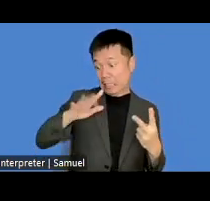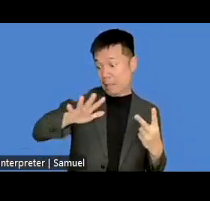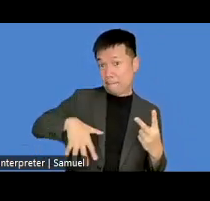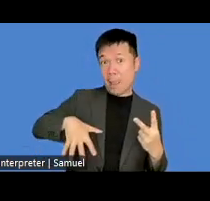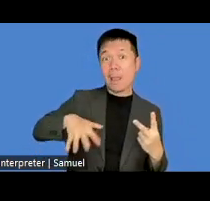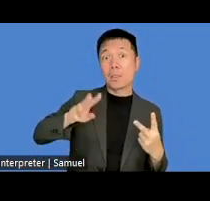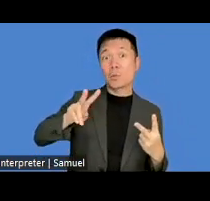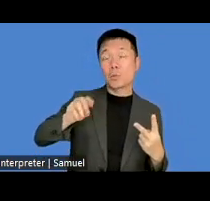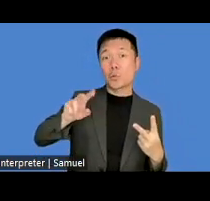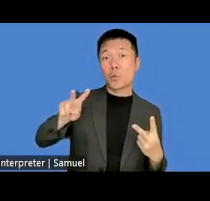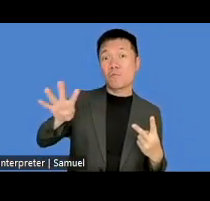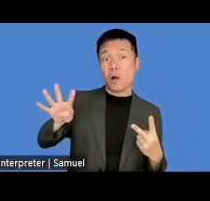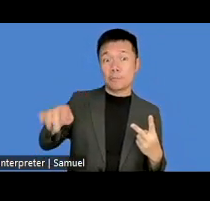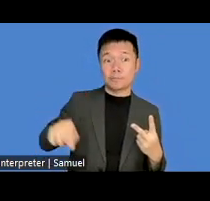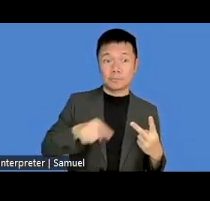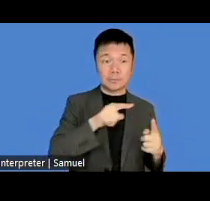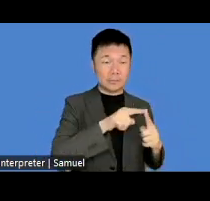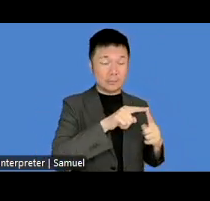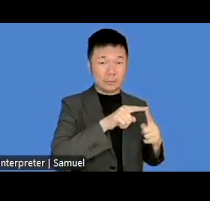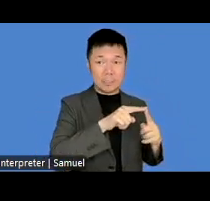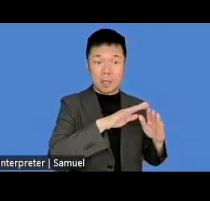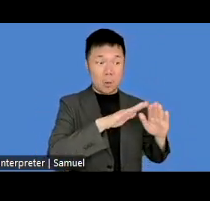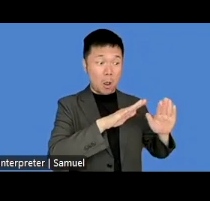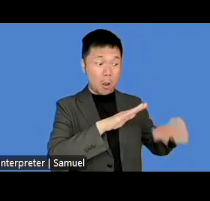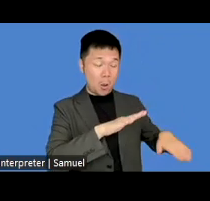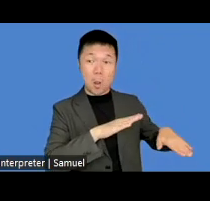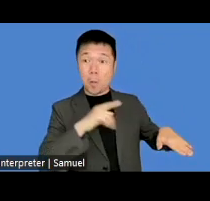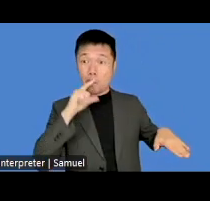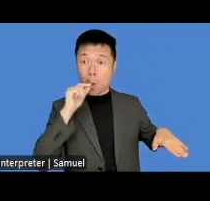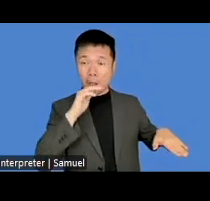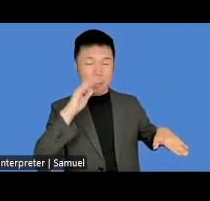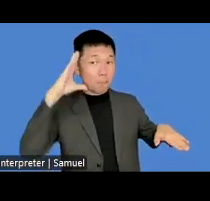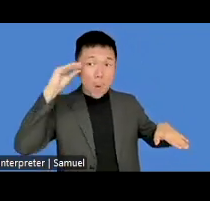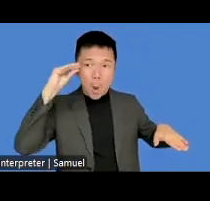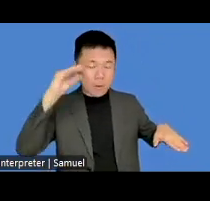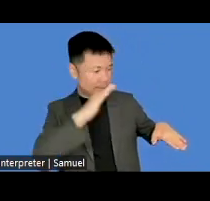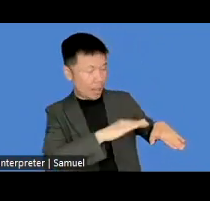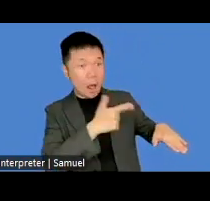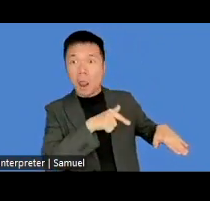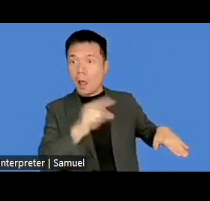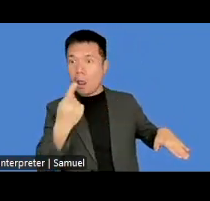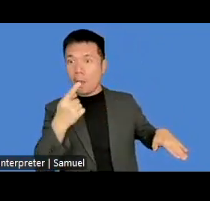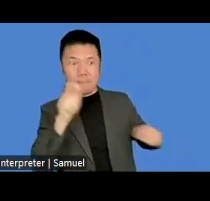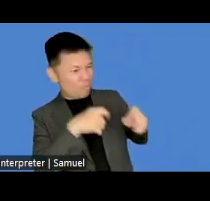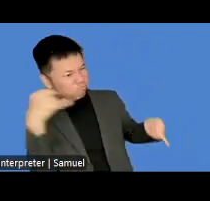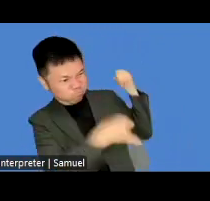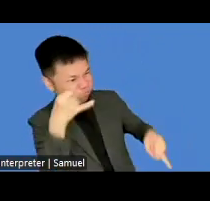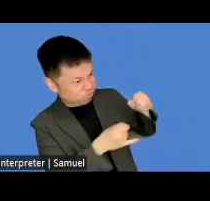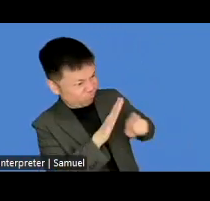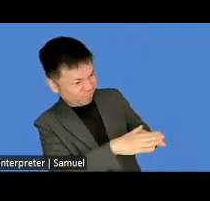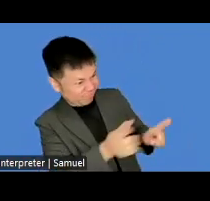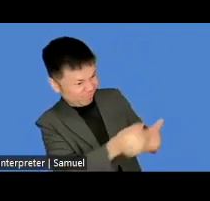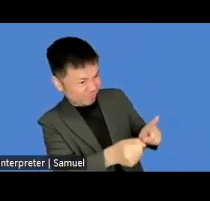2024, there was a machete attack on a 10-year-old boy with albinism. And then in July this year, 2024, the body